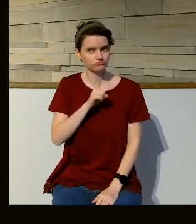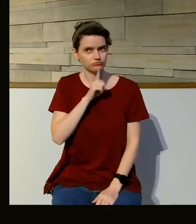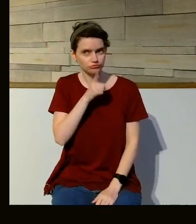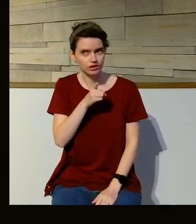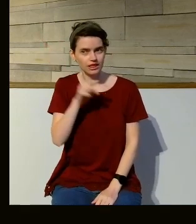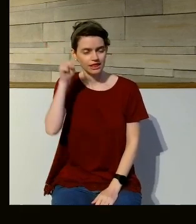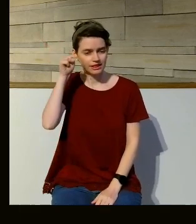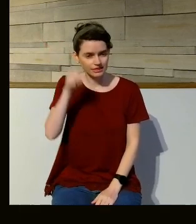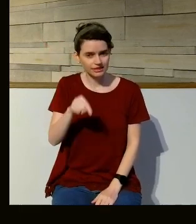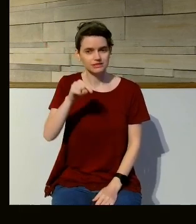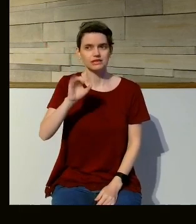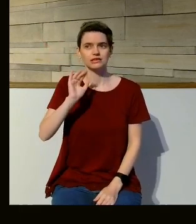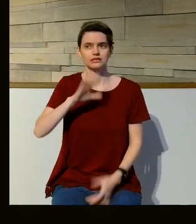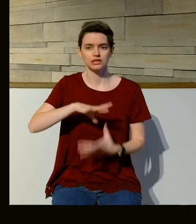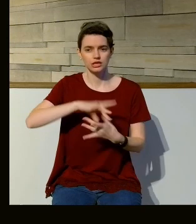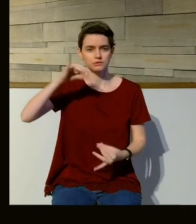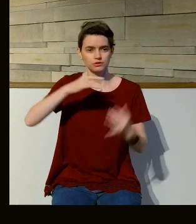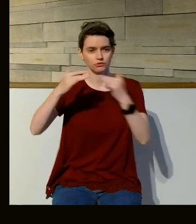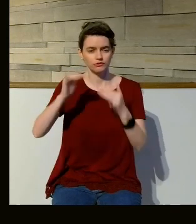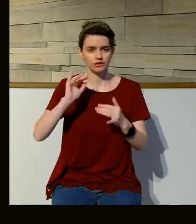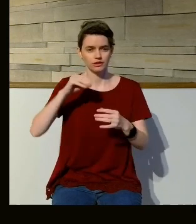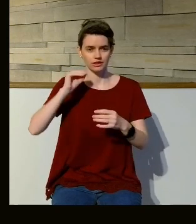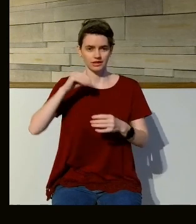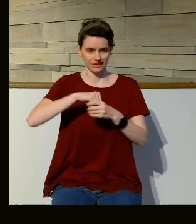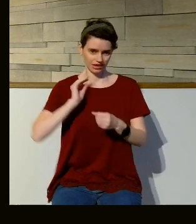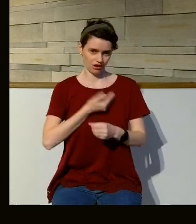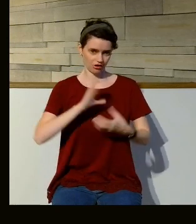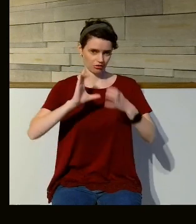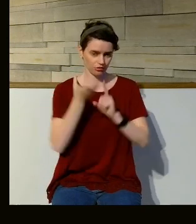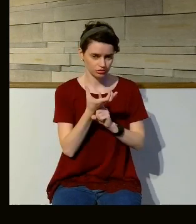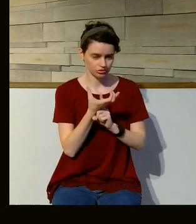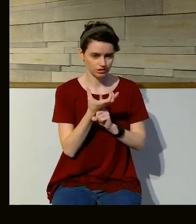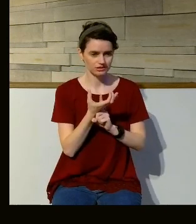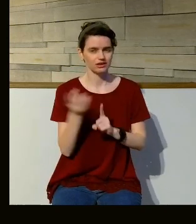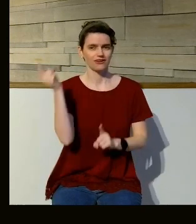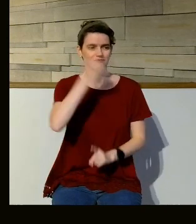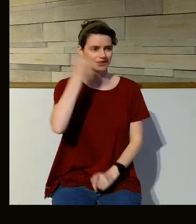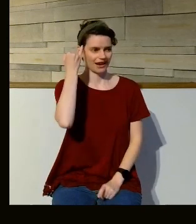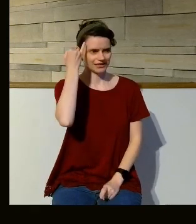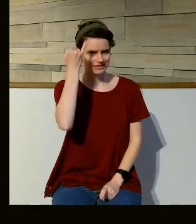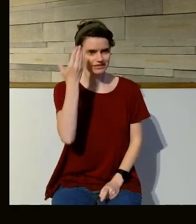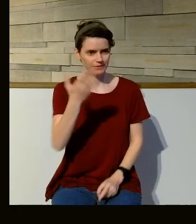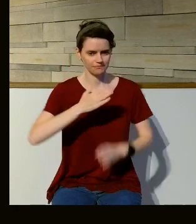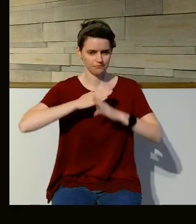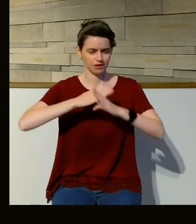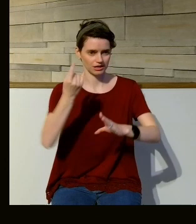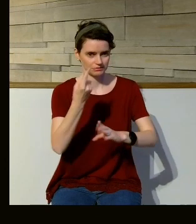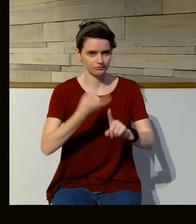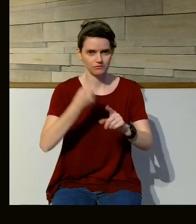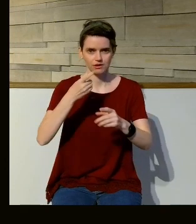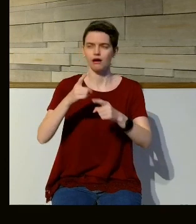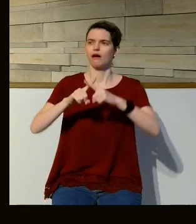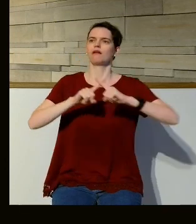Scripture, this is the spiritual warfare within our culture. There are these false ideologies that will hinder someone from coming